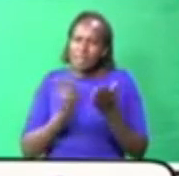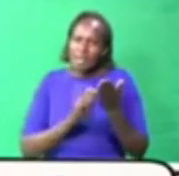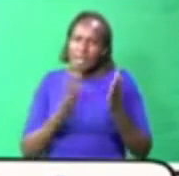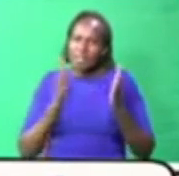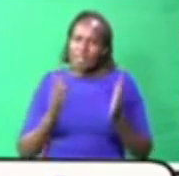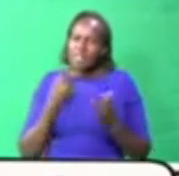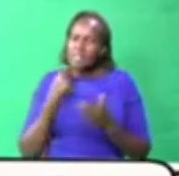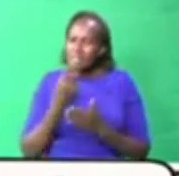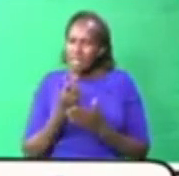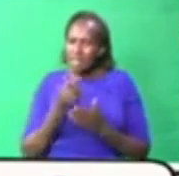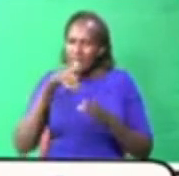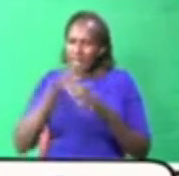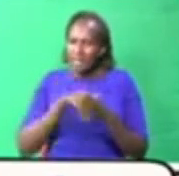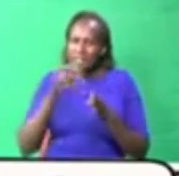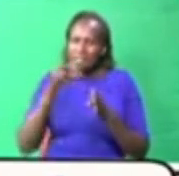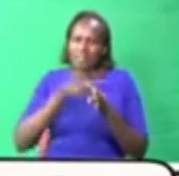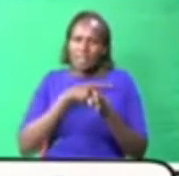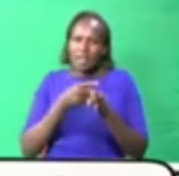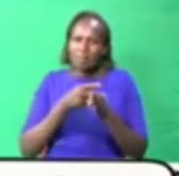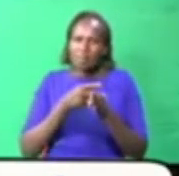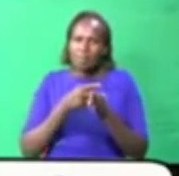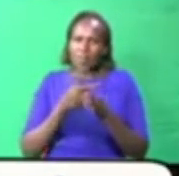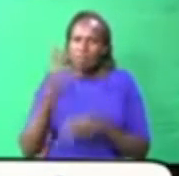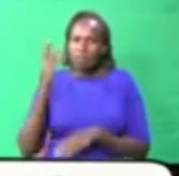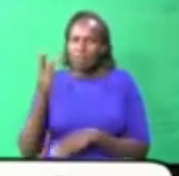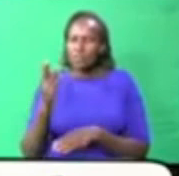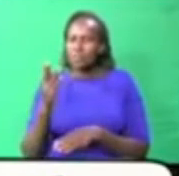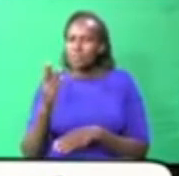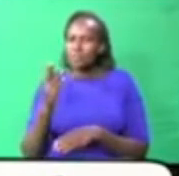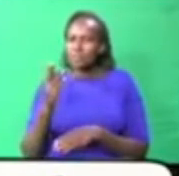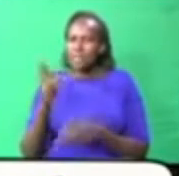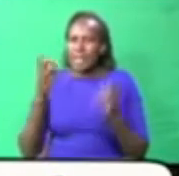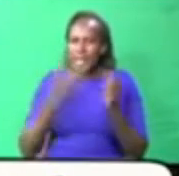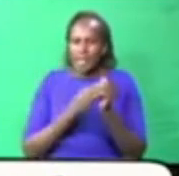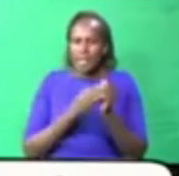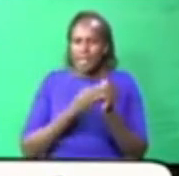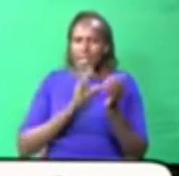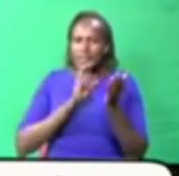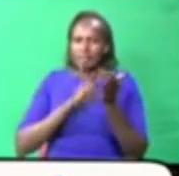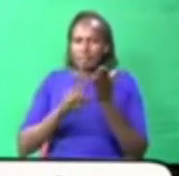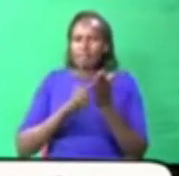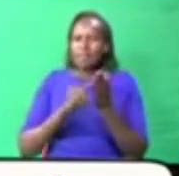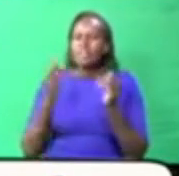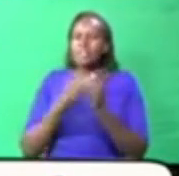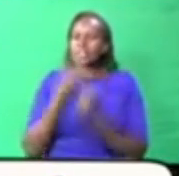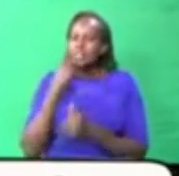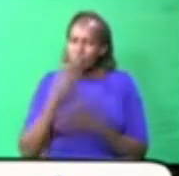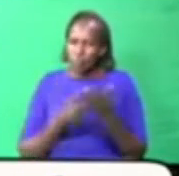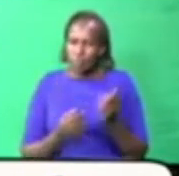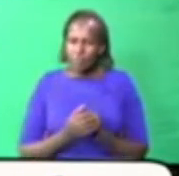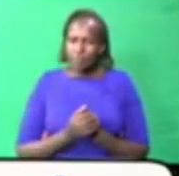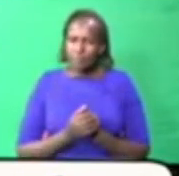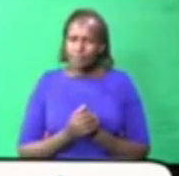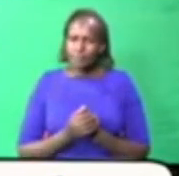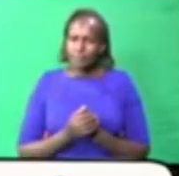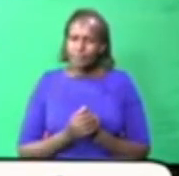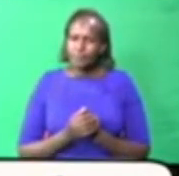cha Zaburi 48 mstari wa 8, Psalms 48 verse 8. Anasema hivi.